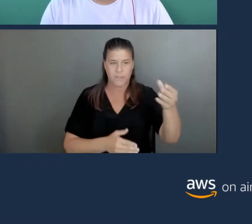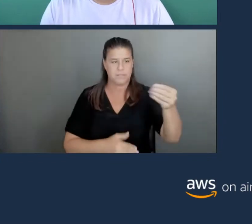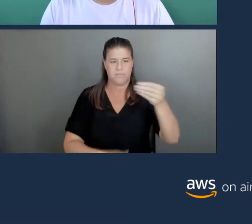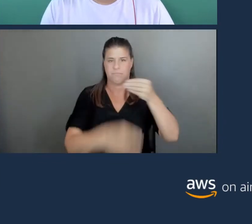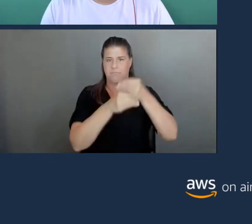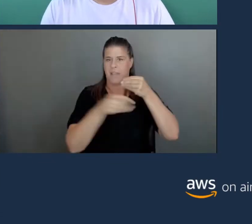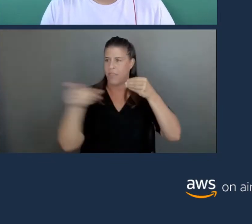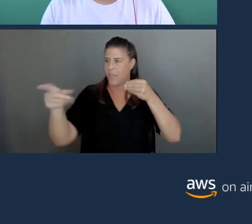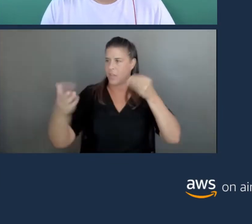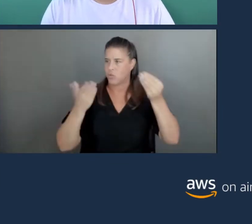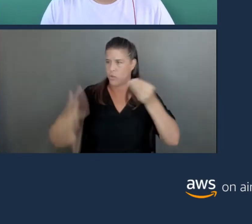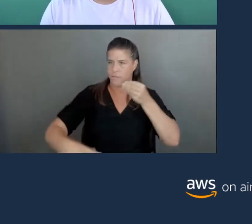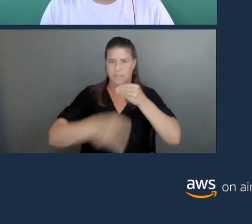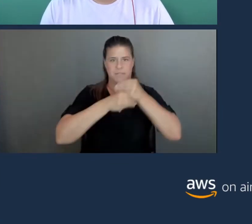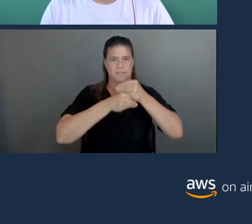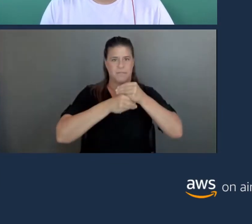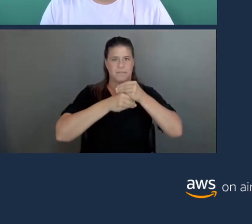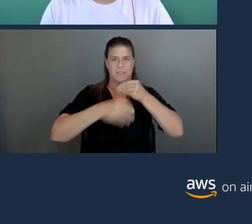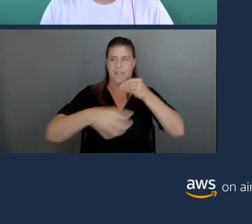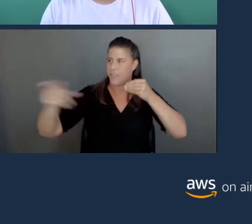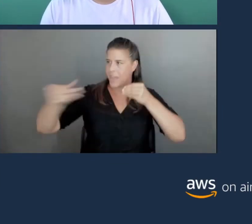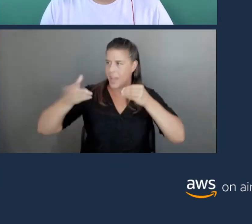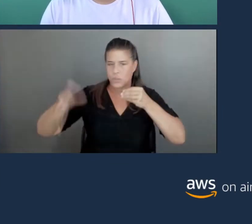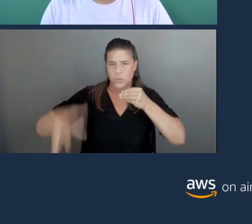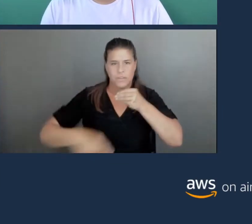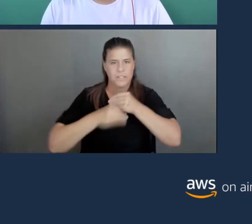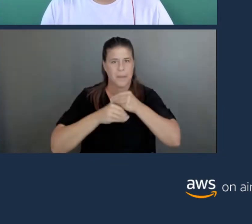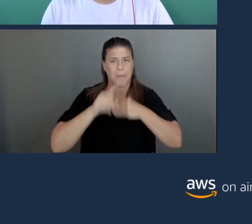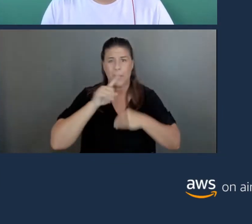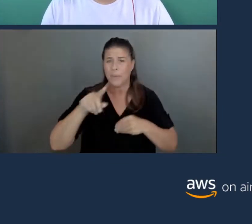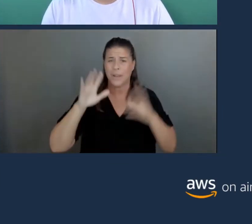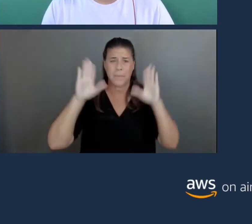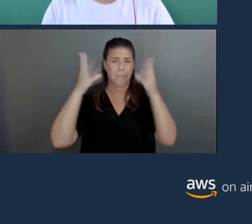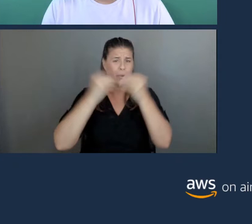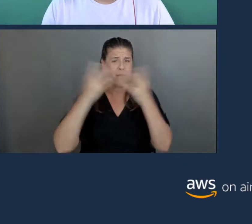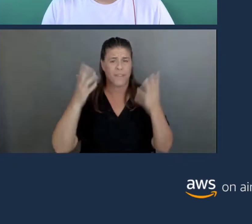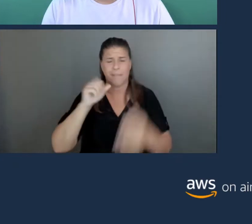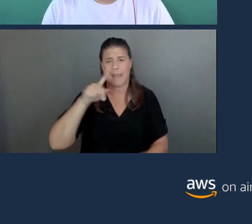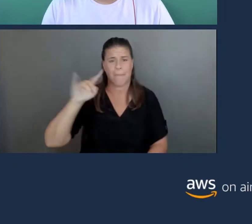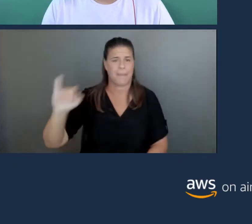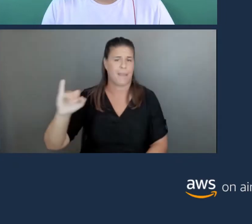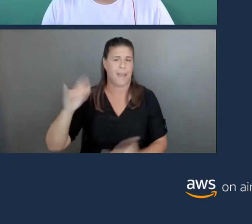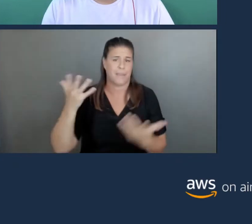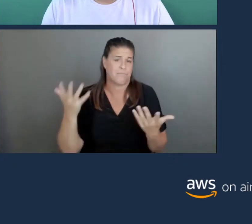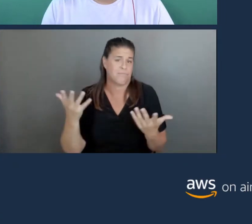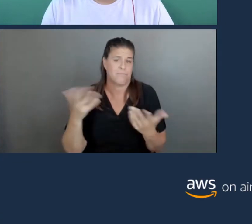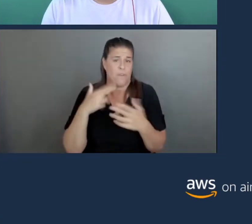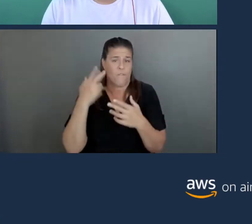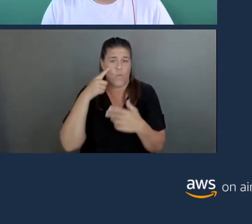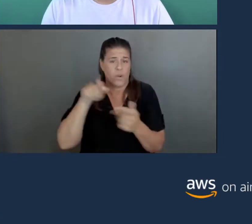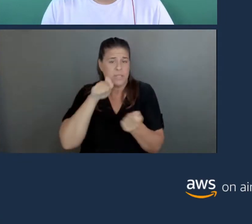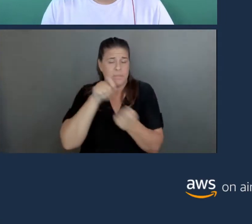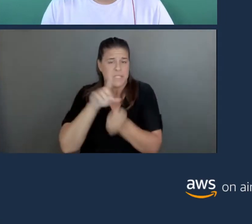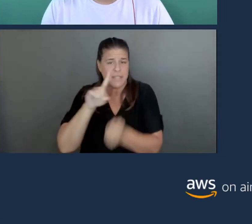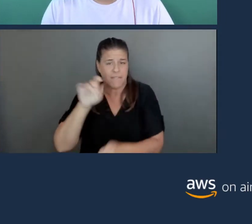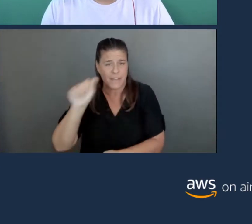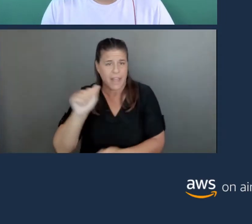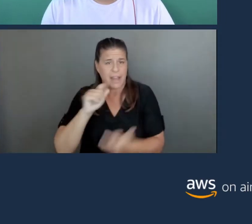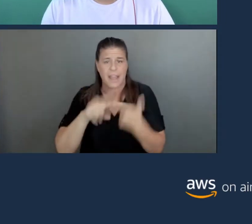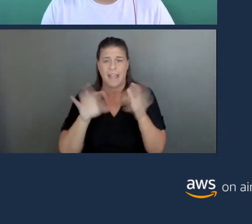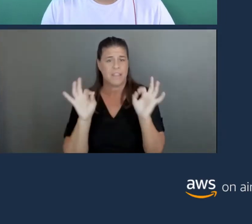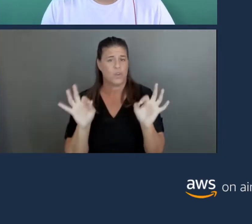make what you want. The brilliance of this is just an API, right? You just call an API with a specific data, and then you run with it,